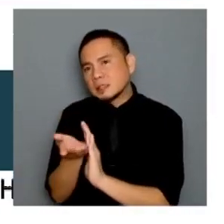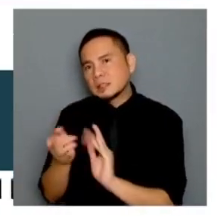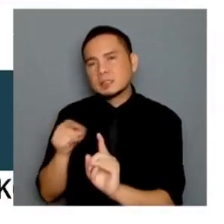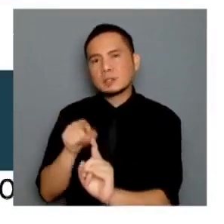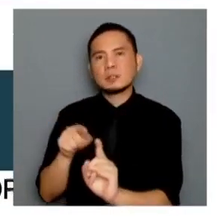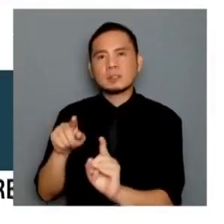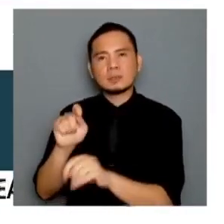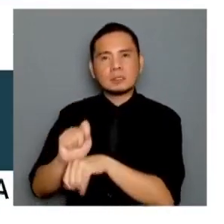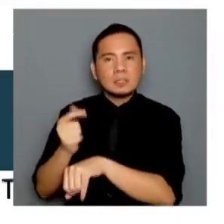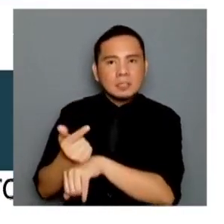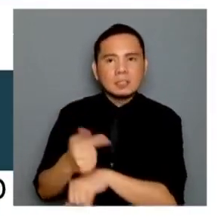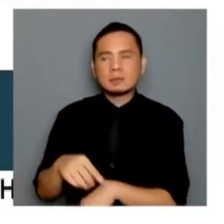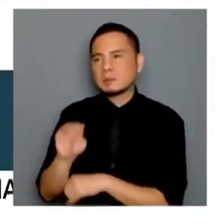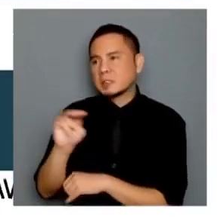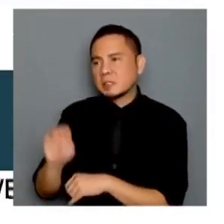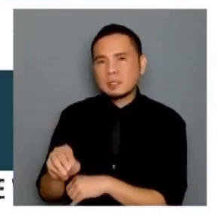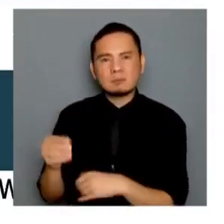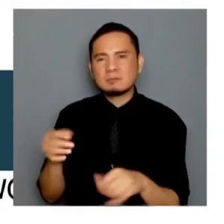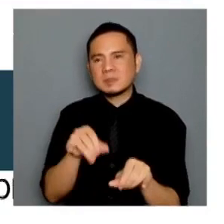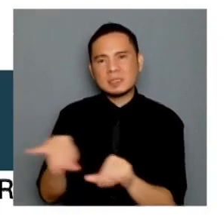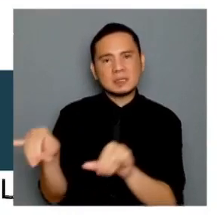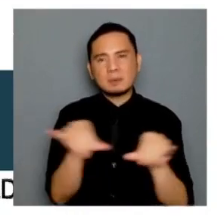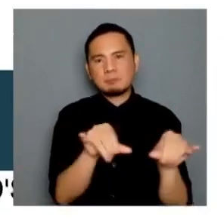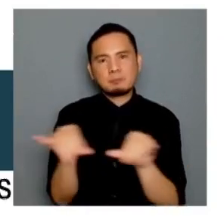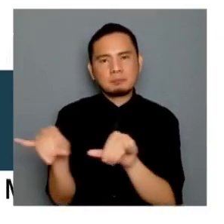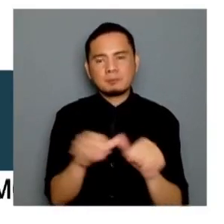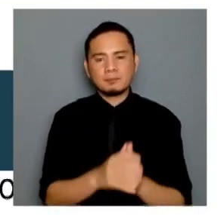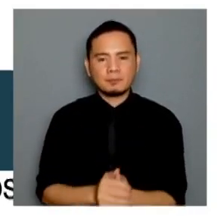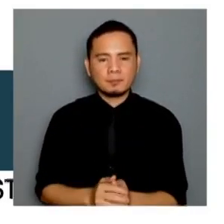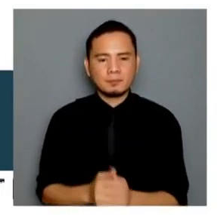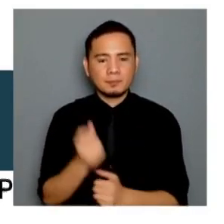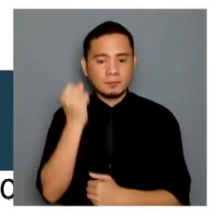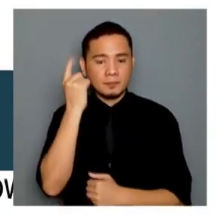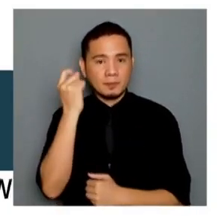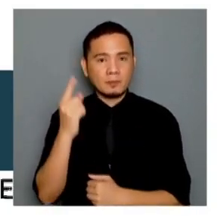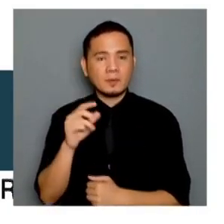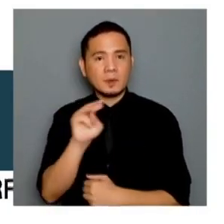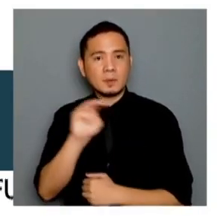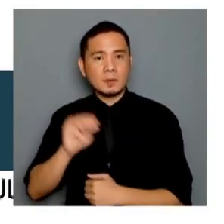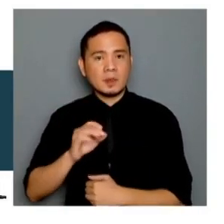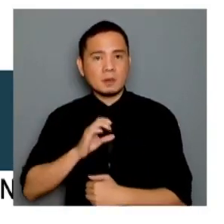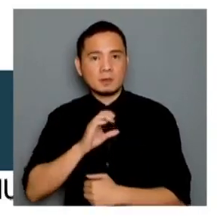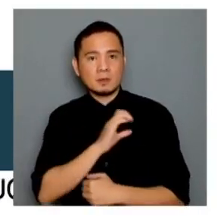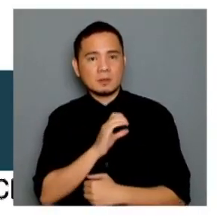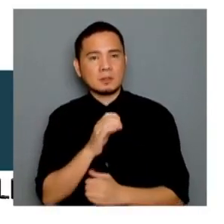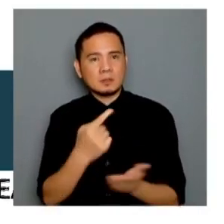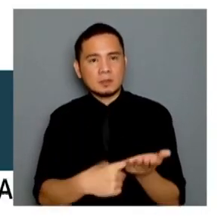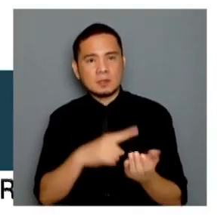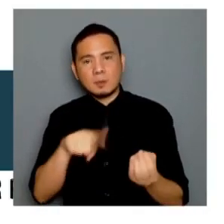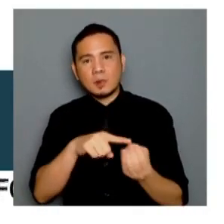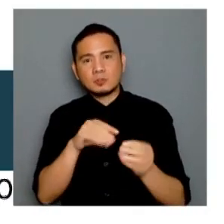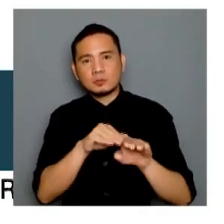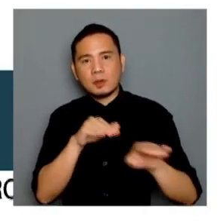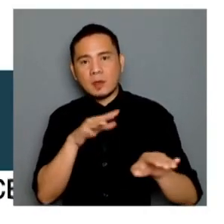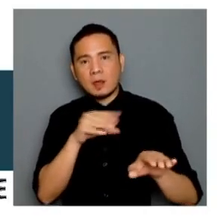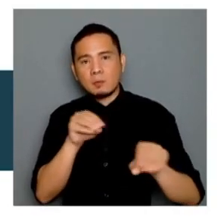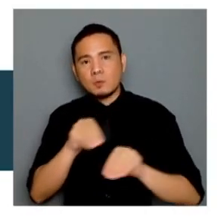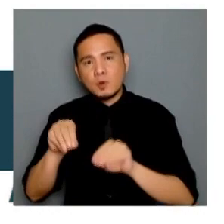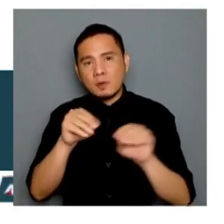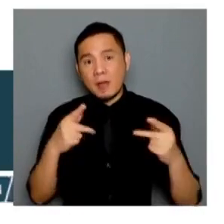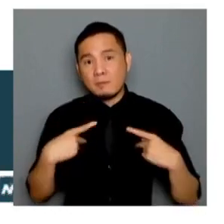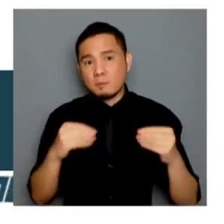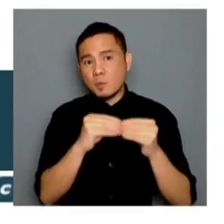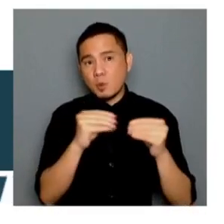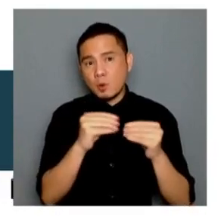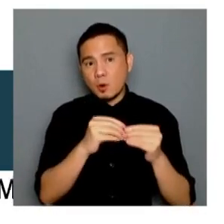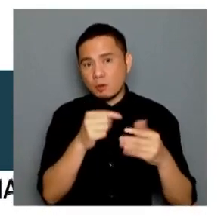Quezon City, or Manila. But the Metro Manila Council, Mayor Zamora, this goes beyond traffic and mobility, correct? Correct. Yes, but for